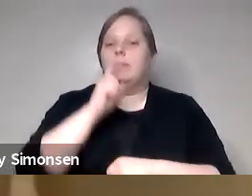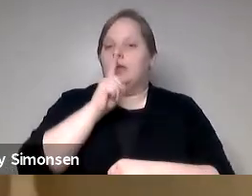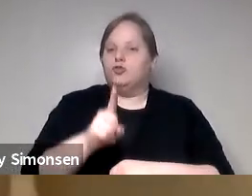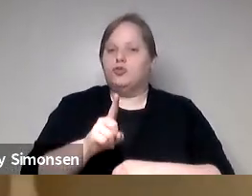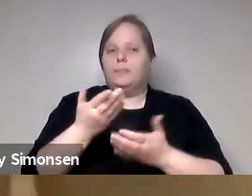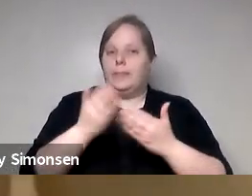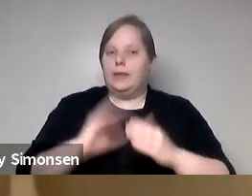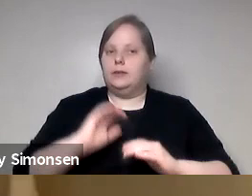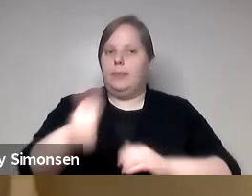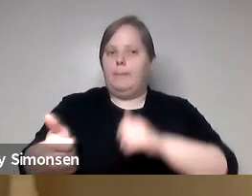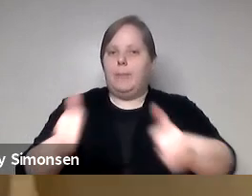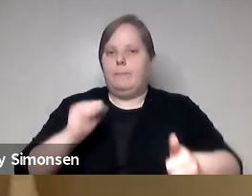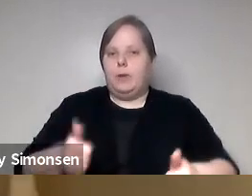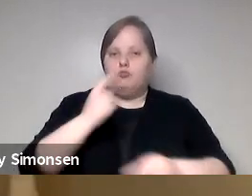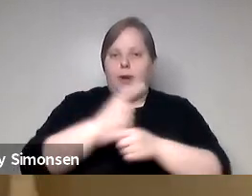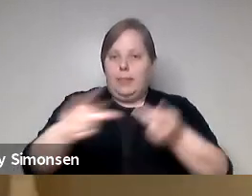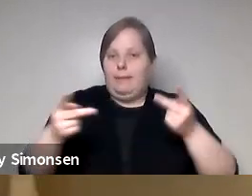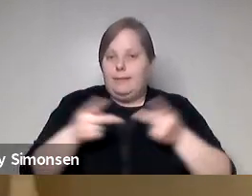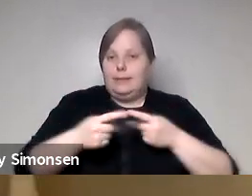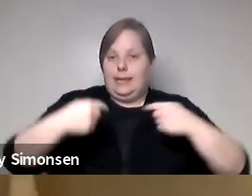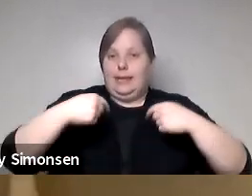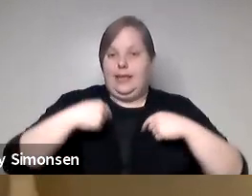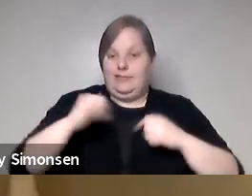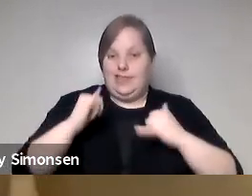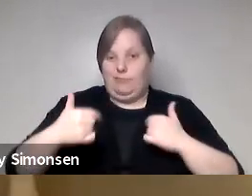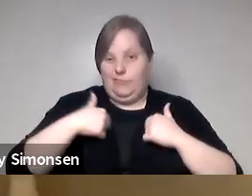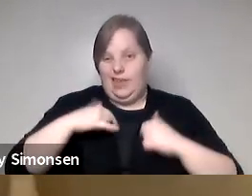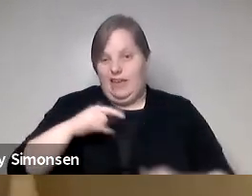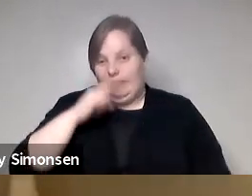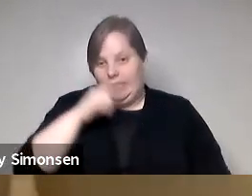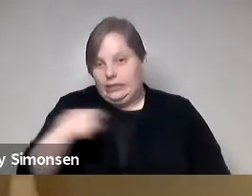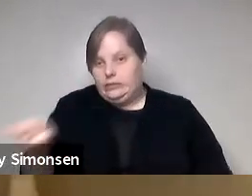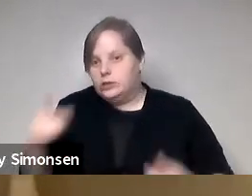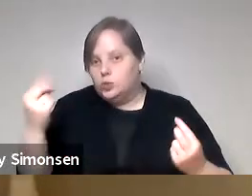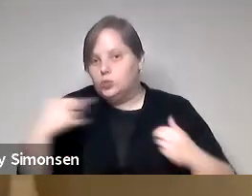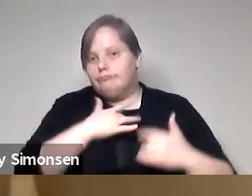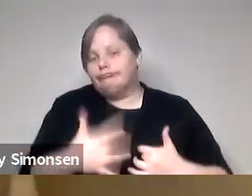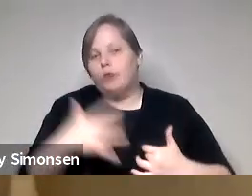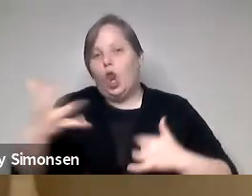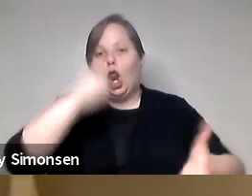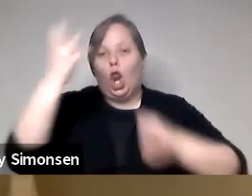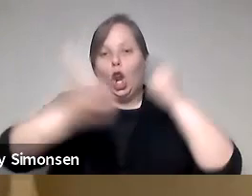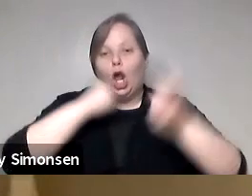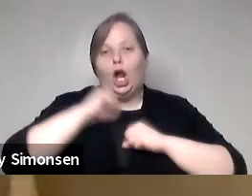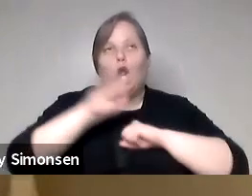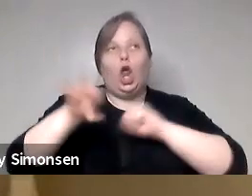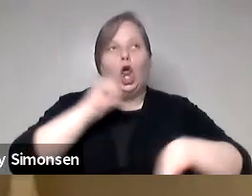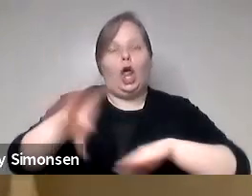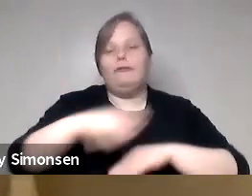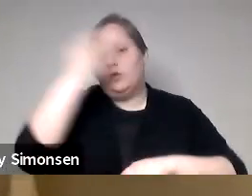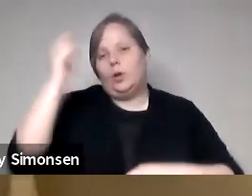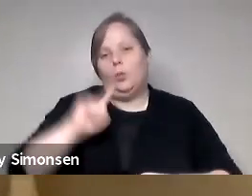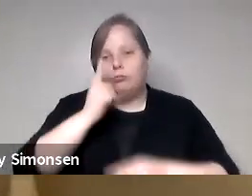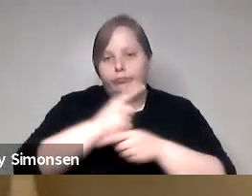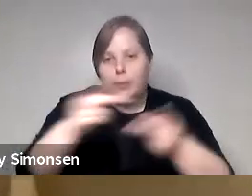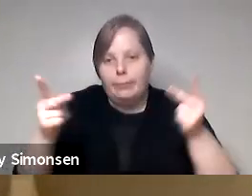in the right place. If you're like me and you have kids, they tend to forget to put things in the right places. If you see, this